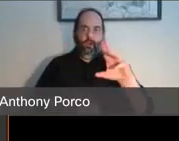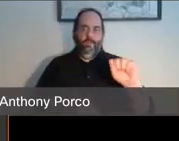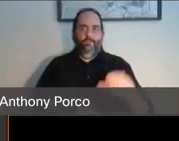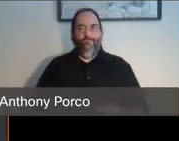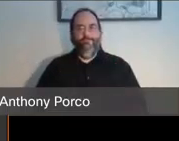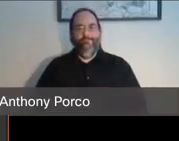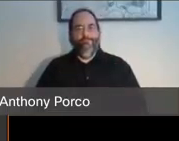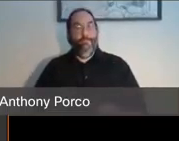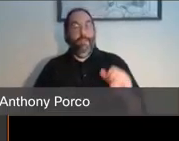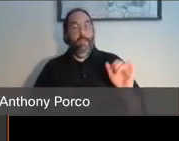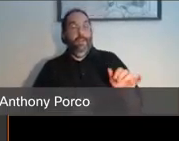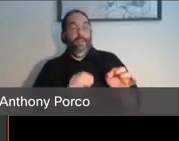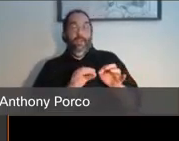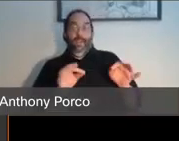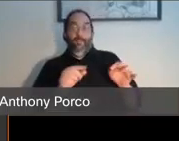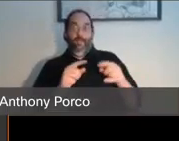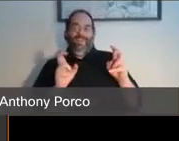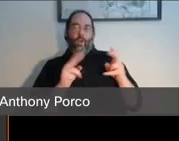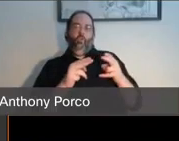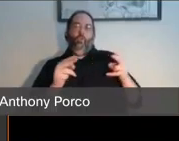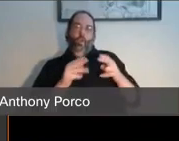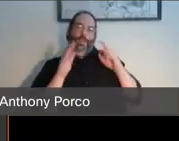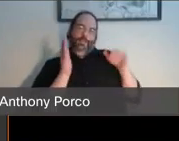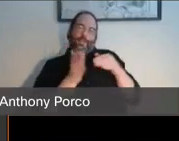The segment is on the donut center tool